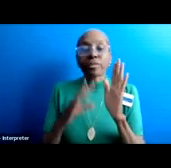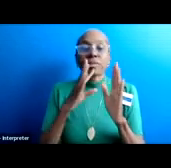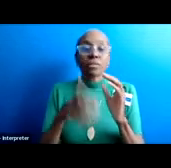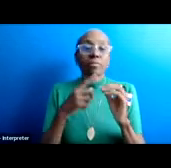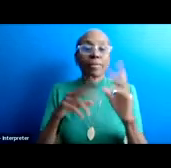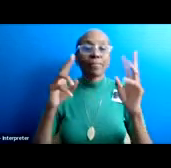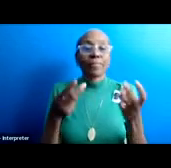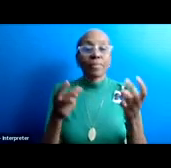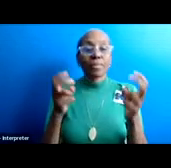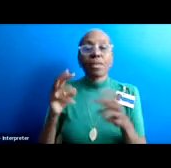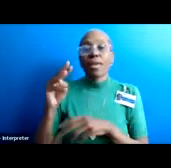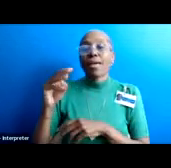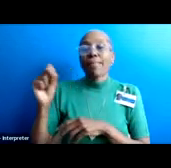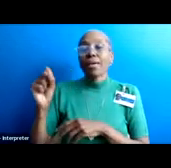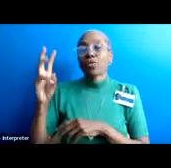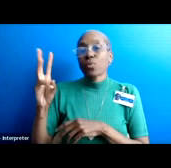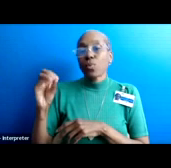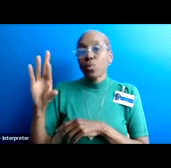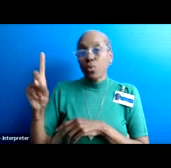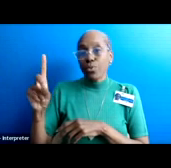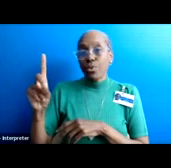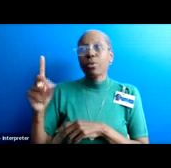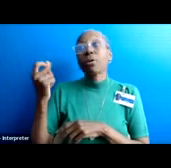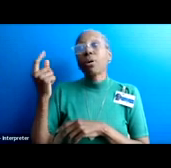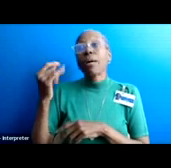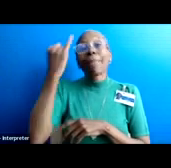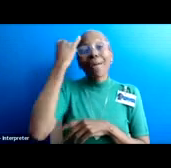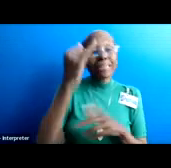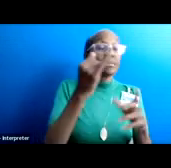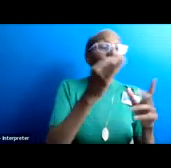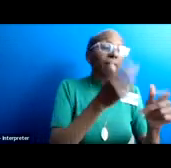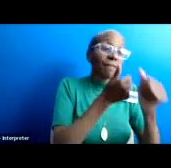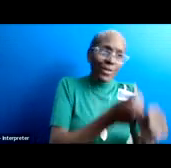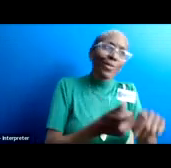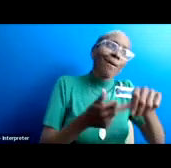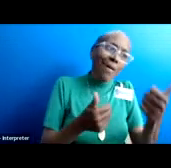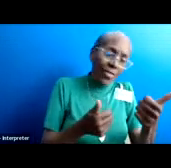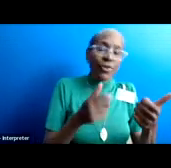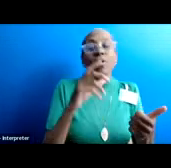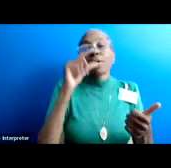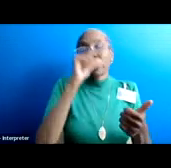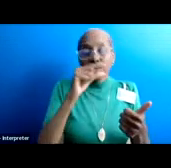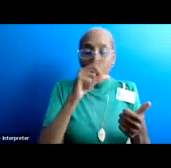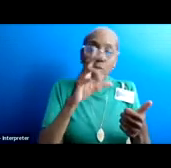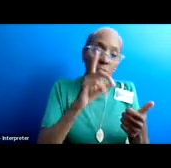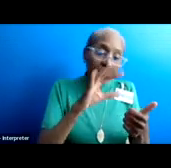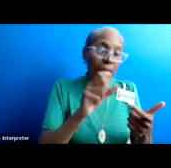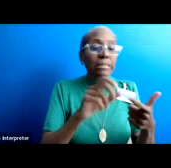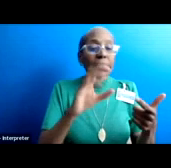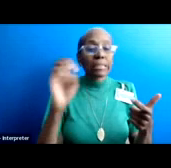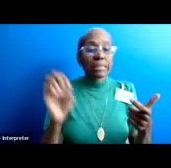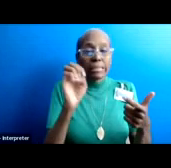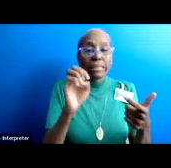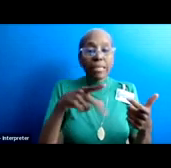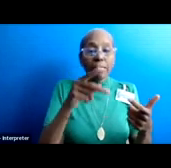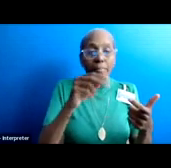about Microsoft Word, but these ideas apply to other document formats too. We got Google Docs, you got EPUBs,